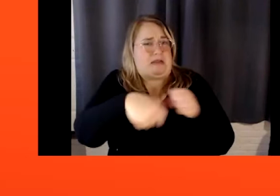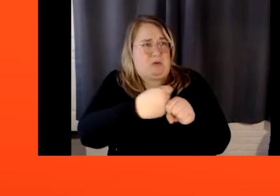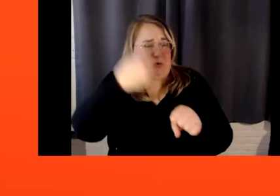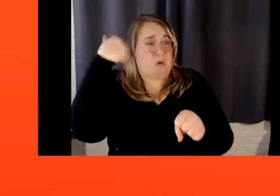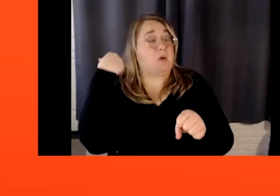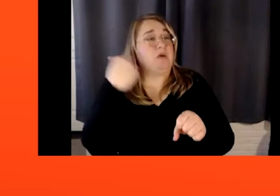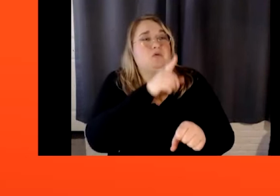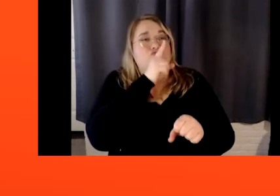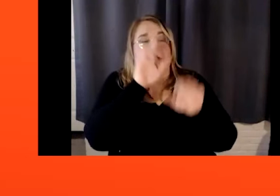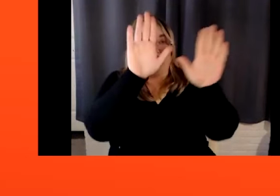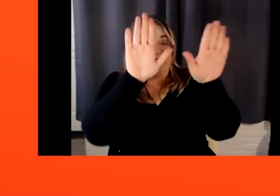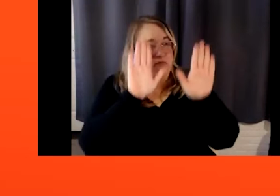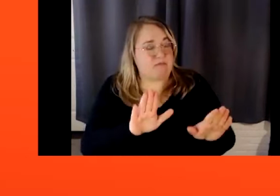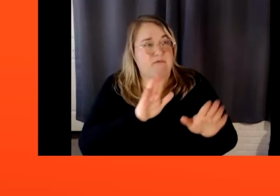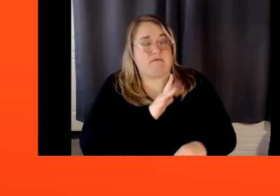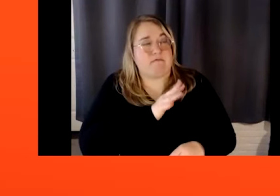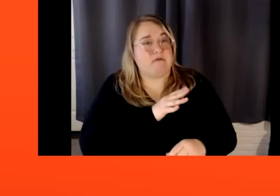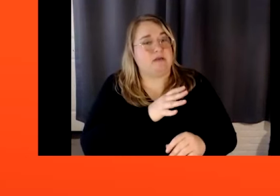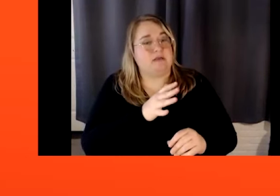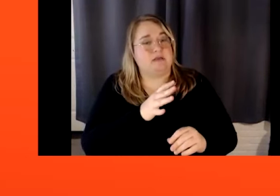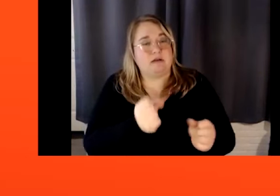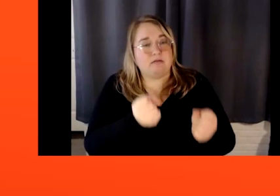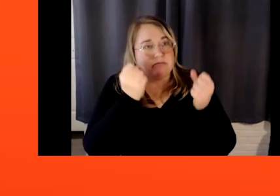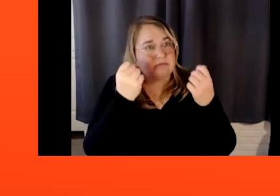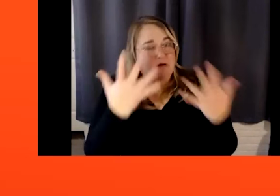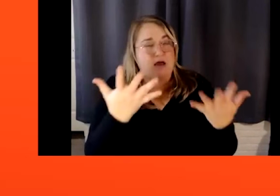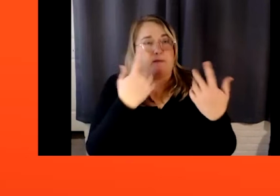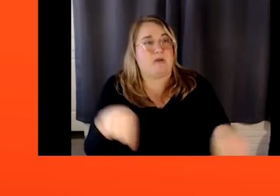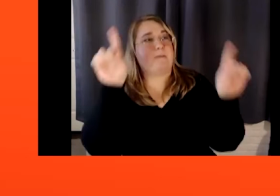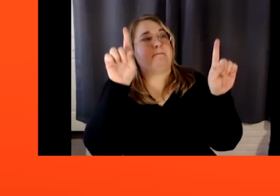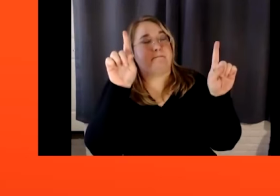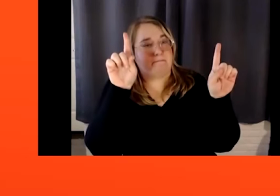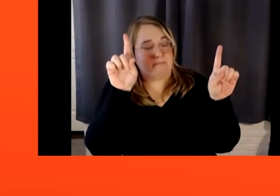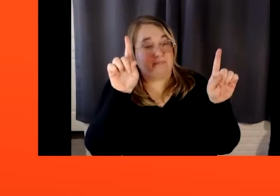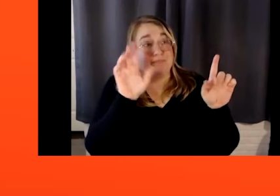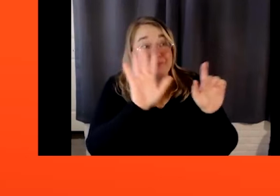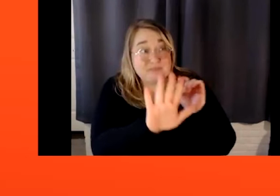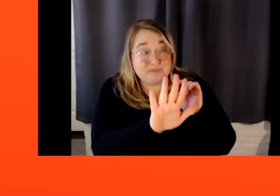and it had a lot of, success. Good. But